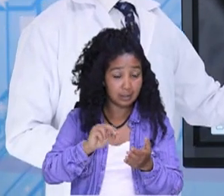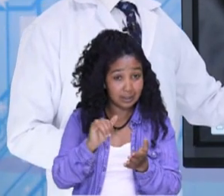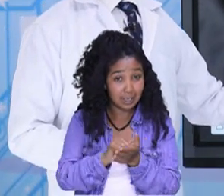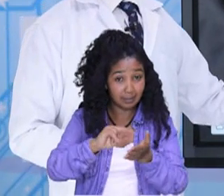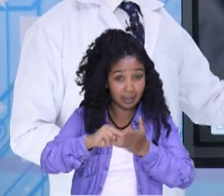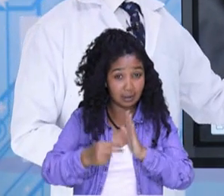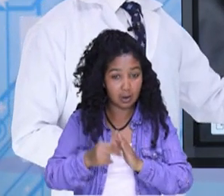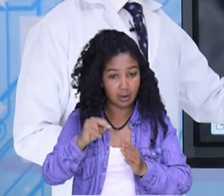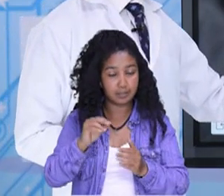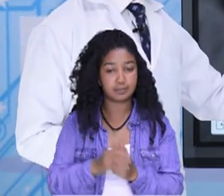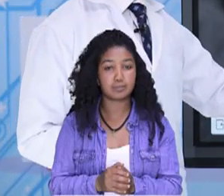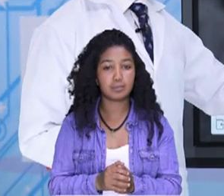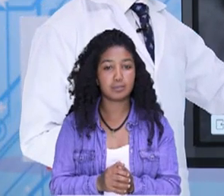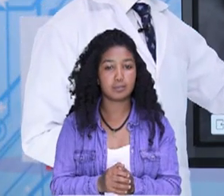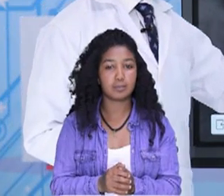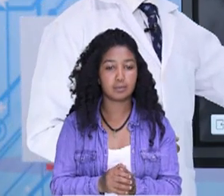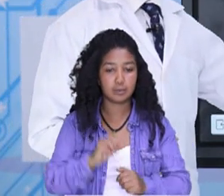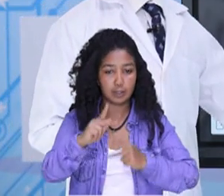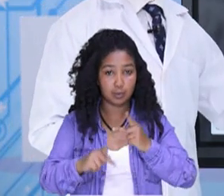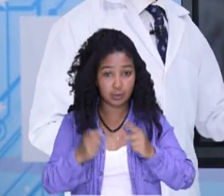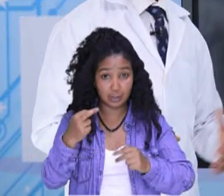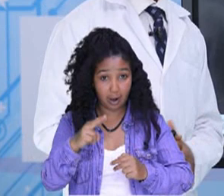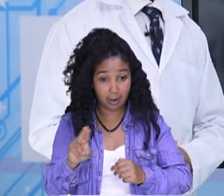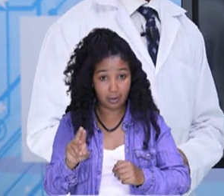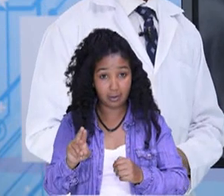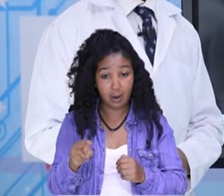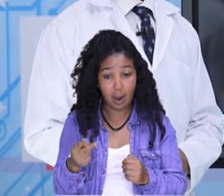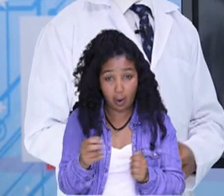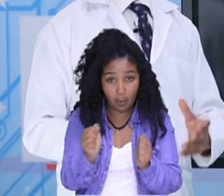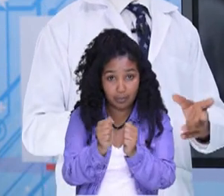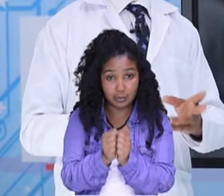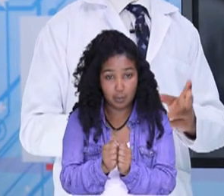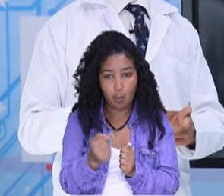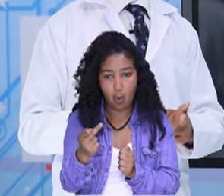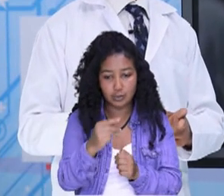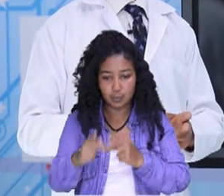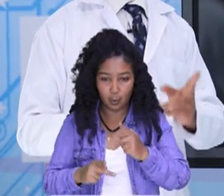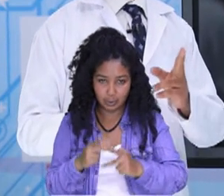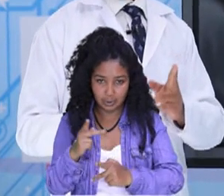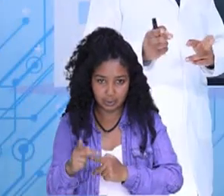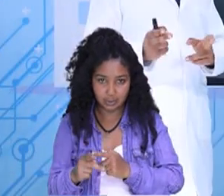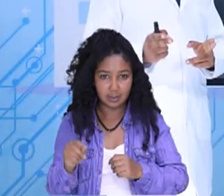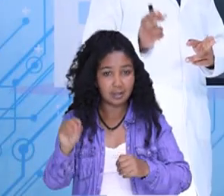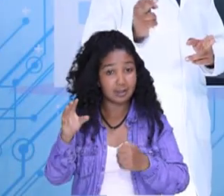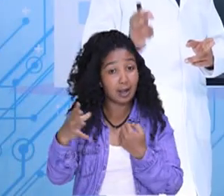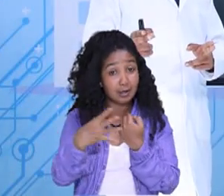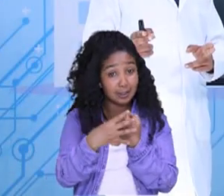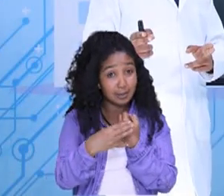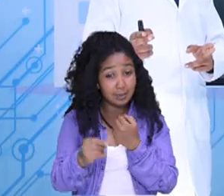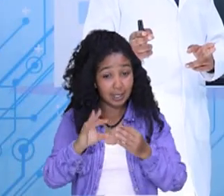means when we mean the processes are coupled, both processes, transcription